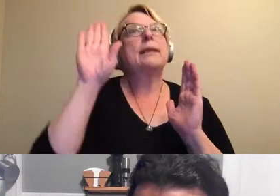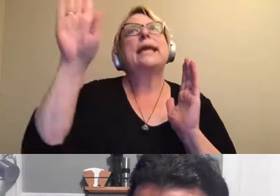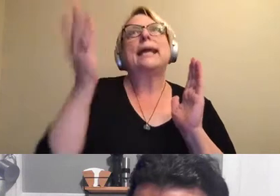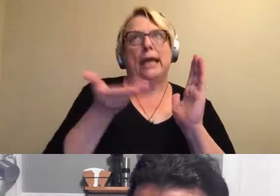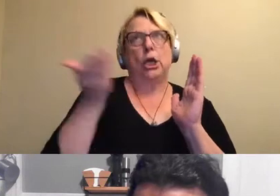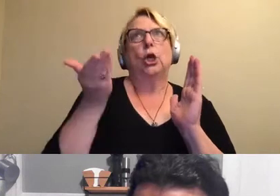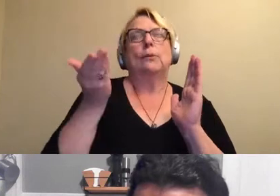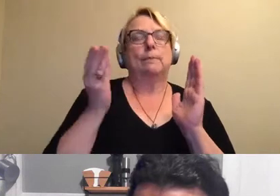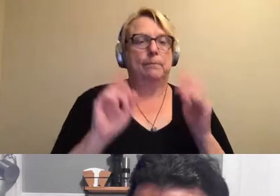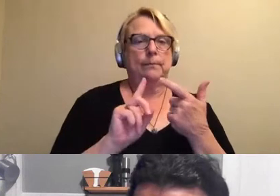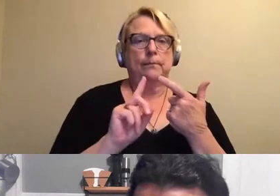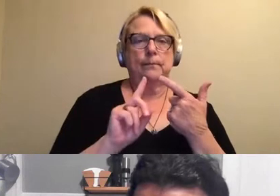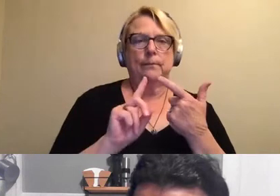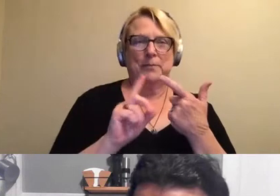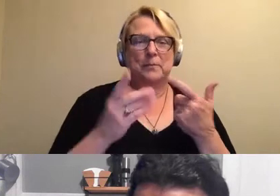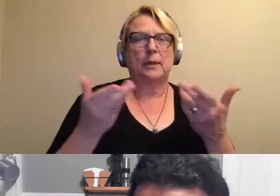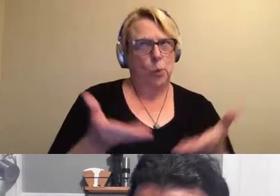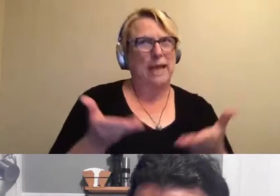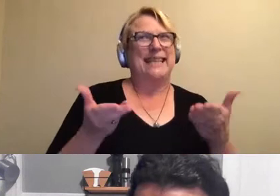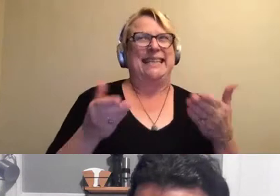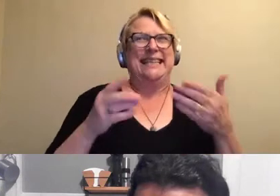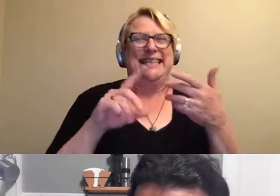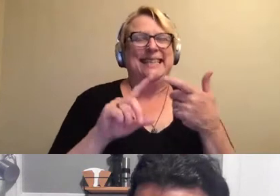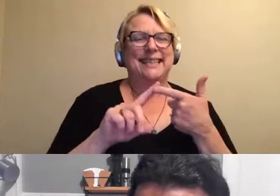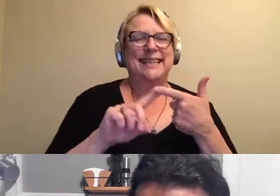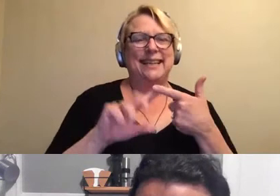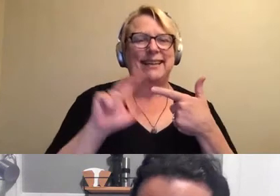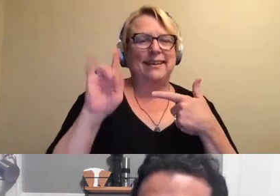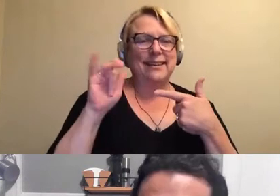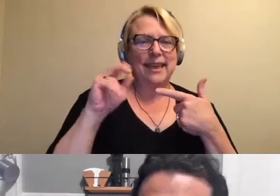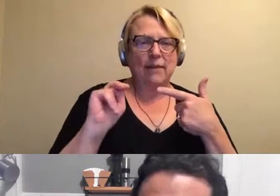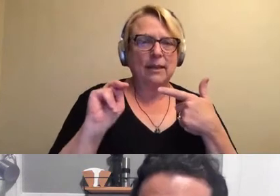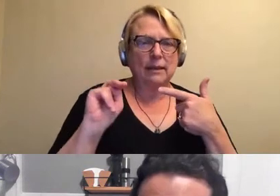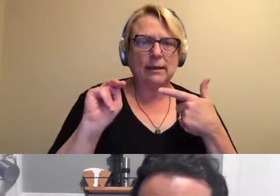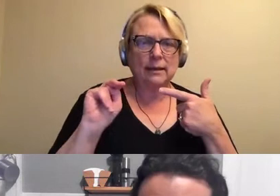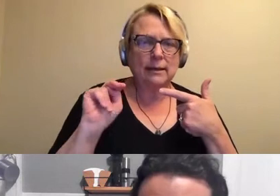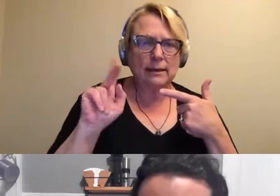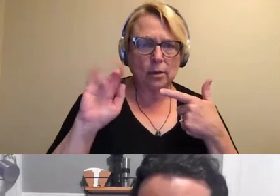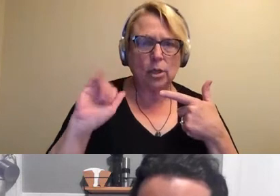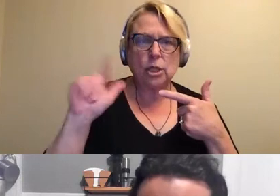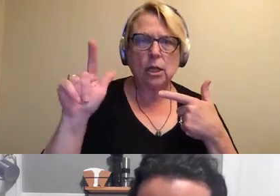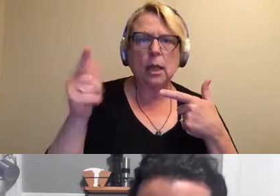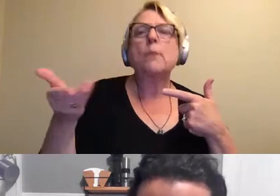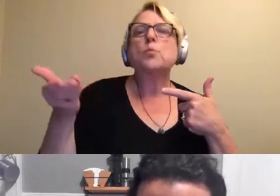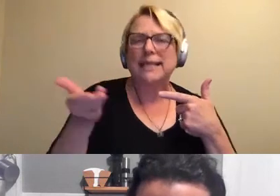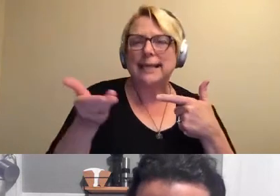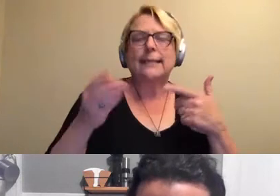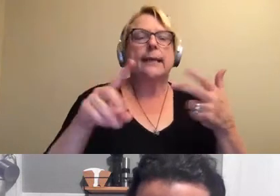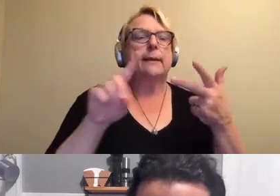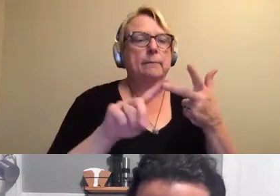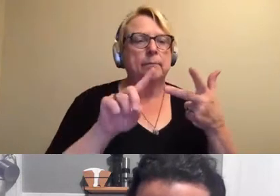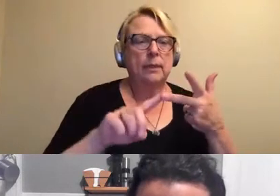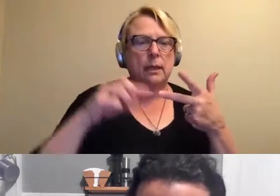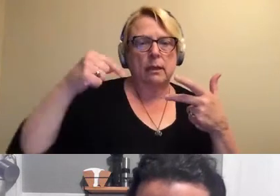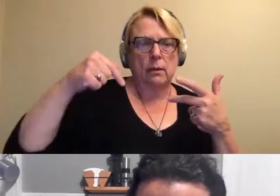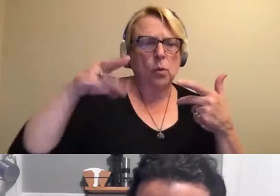Here. Present. Kevin Kushel. Present. Thank you. Claude